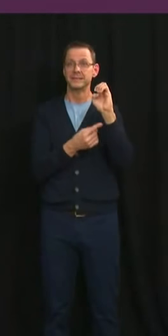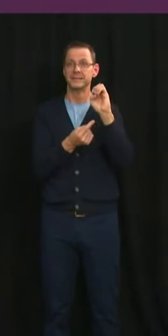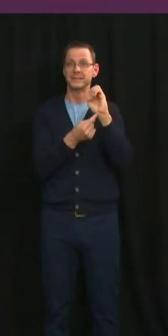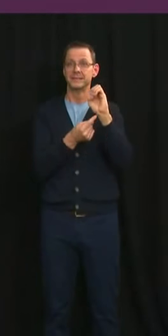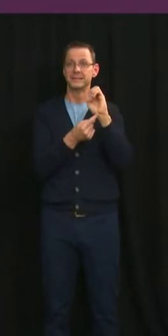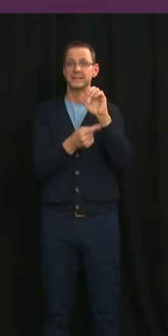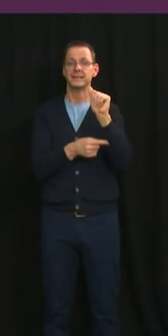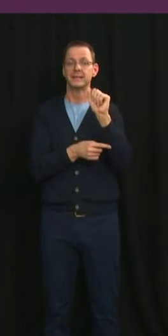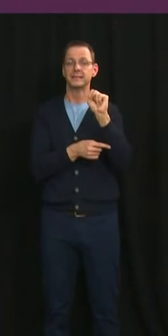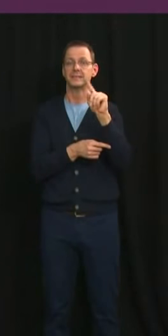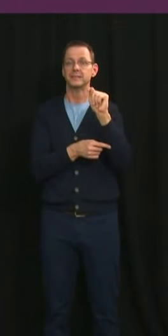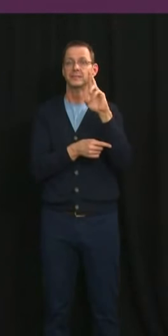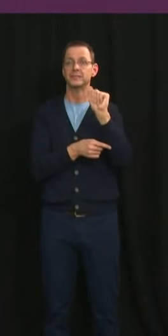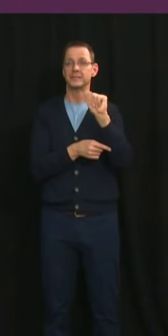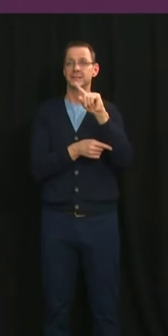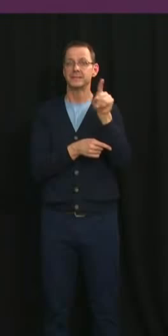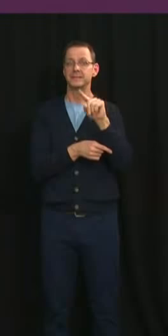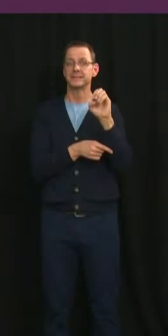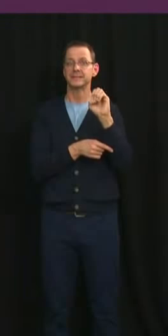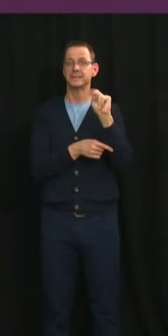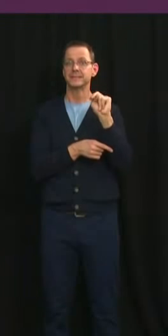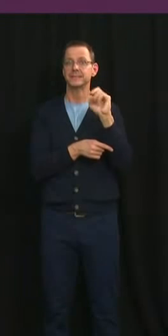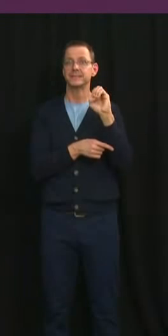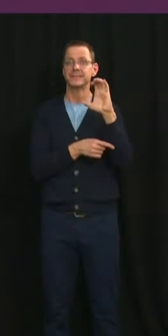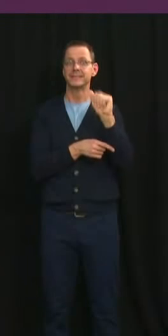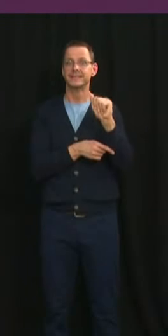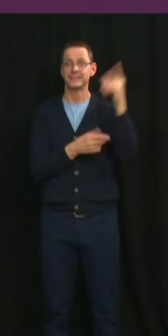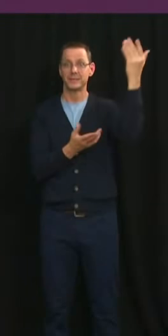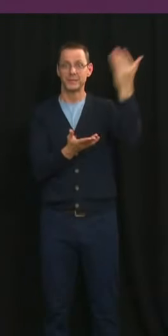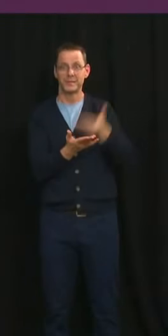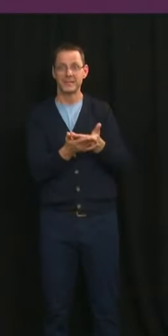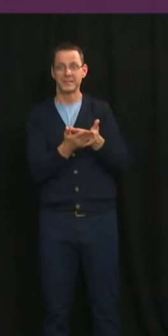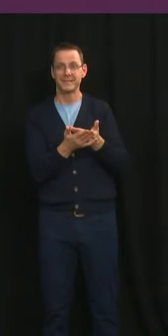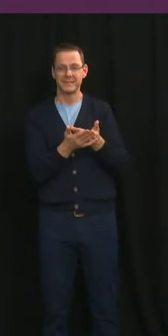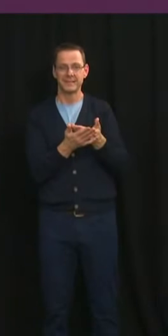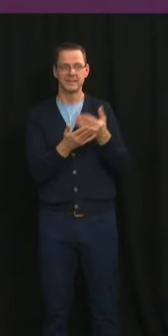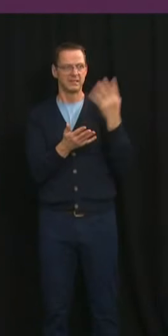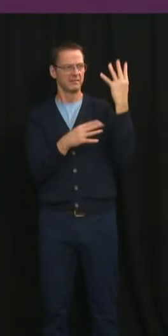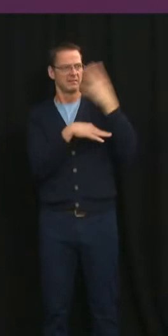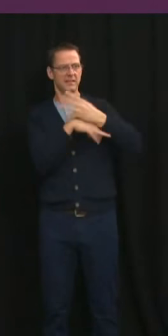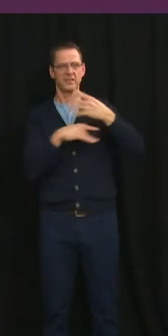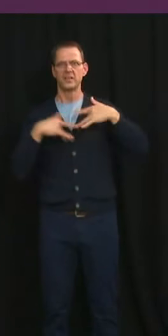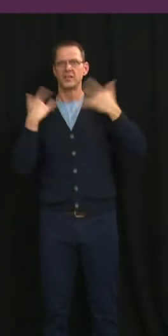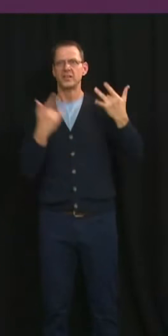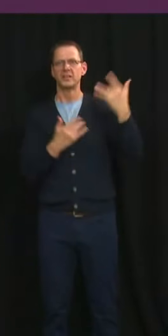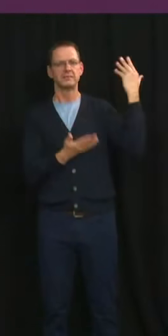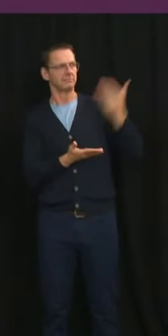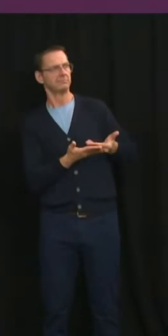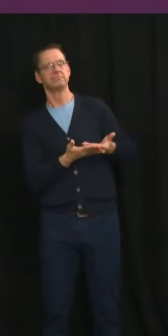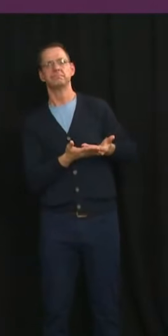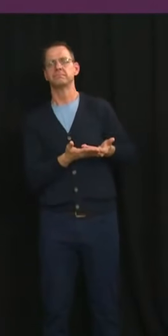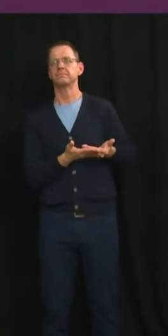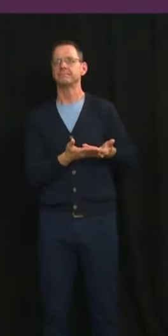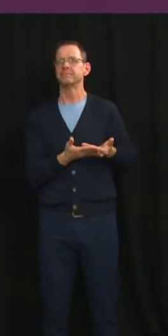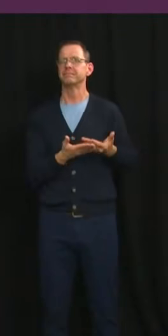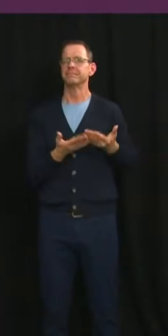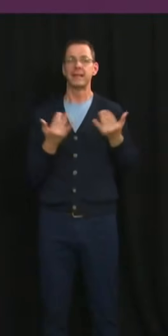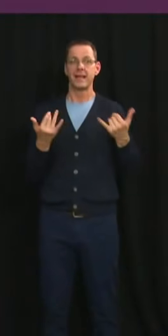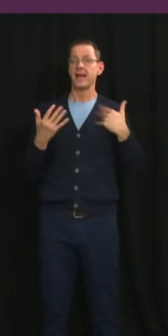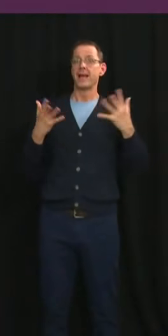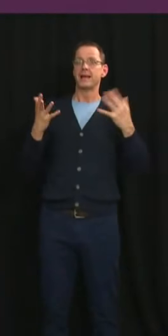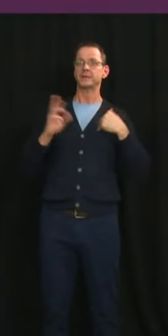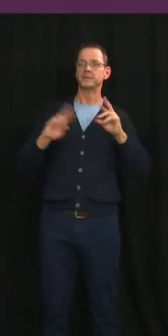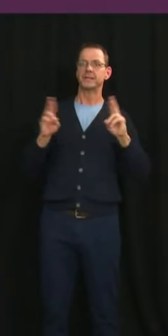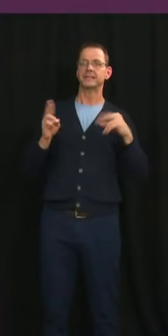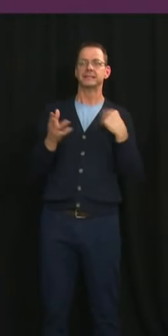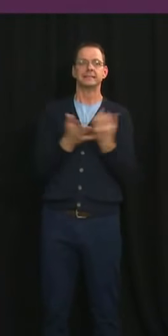days ahead of when they were scheduled to arrive, and we are now having those sent out to the pharmacies. We'll